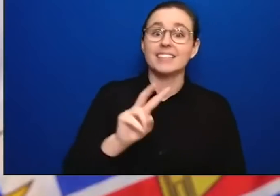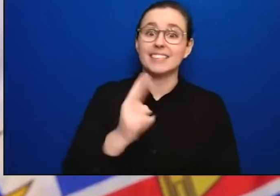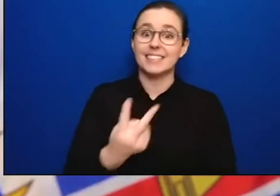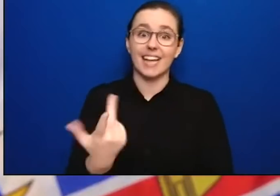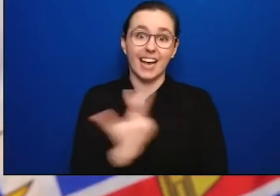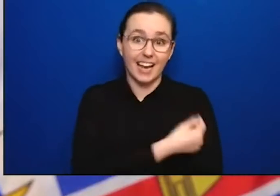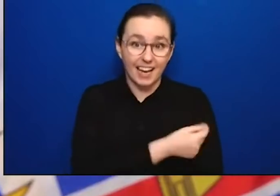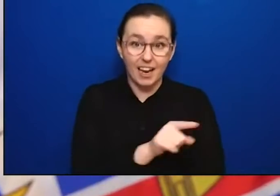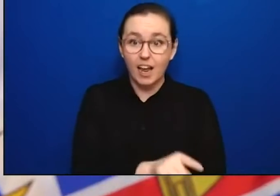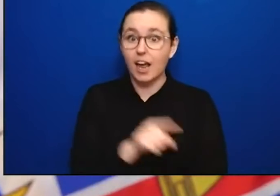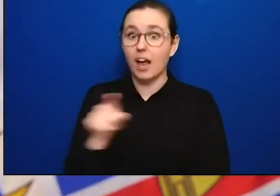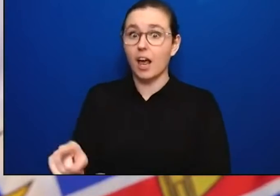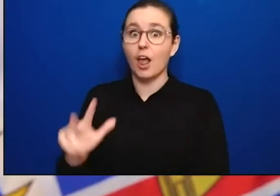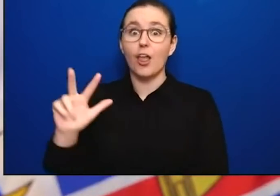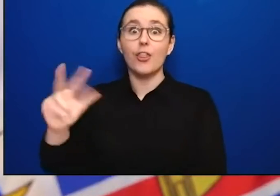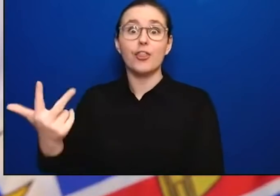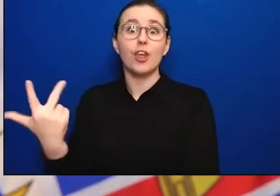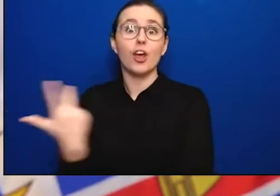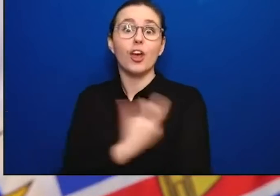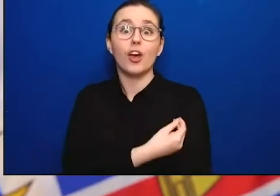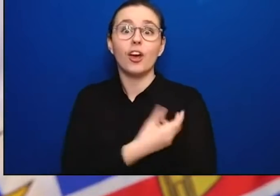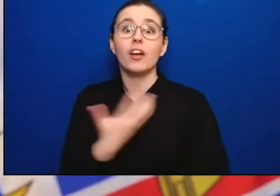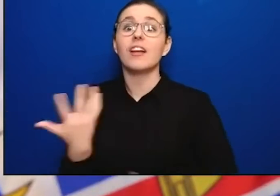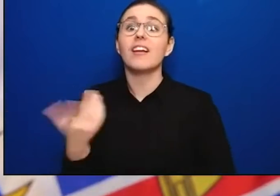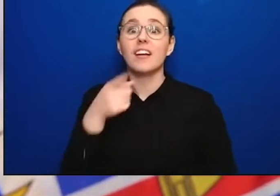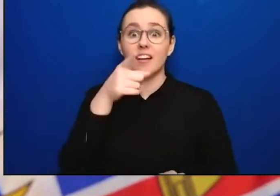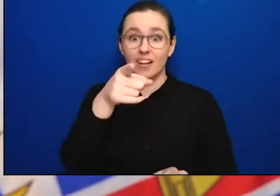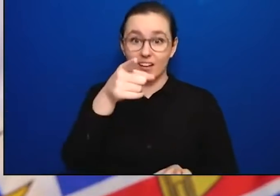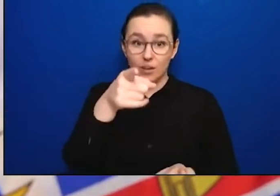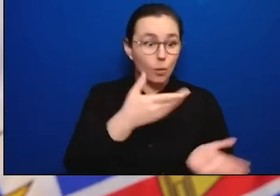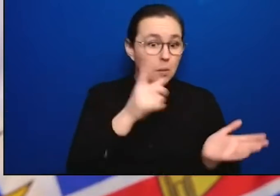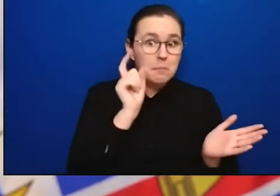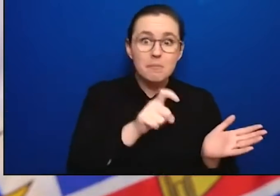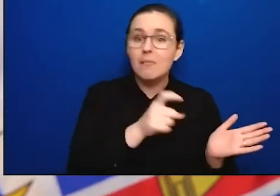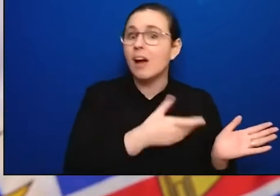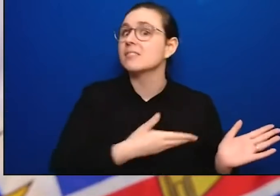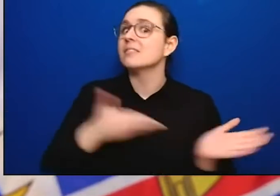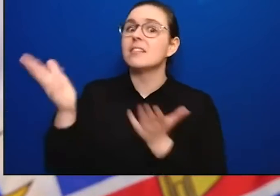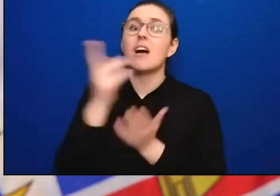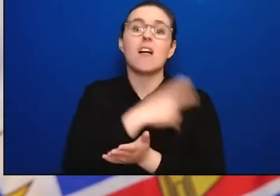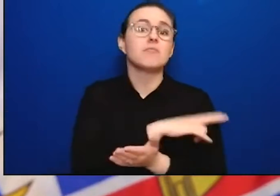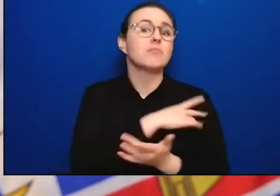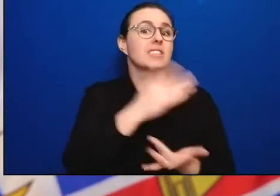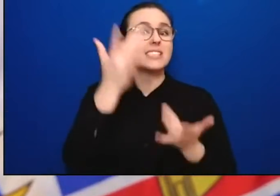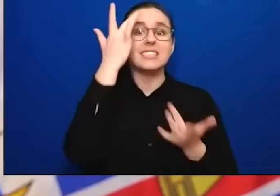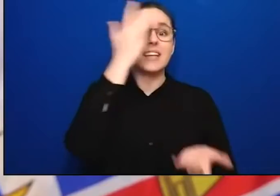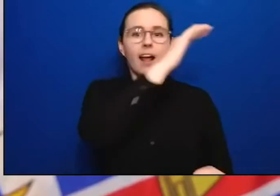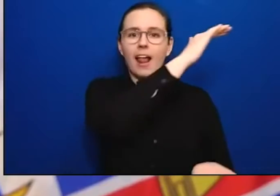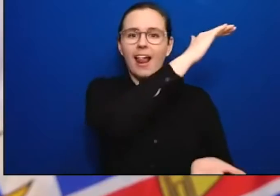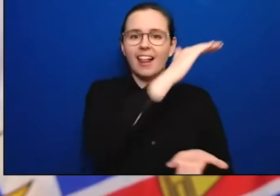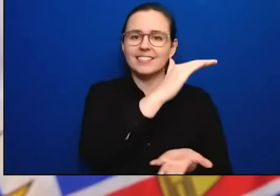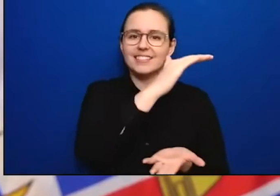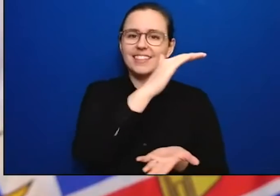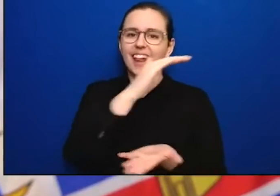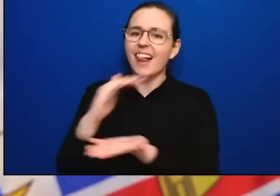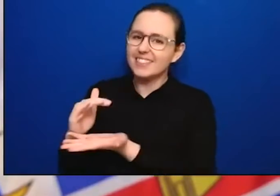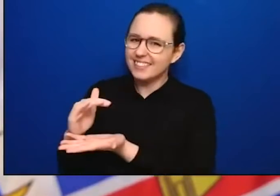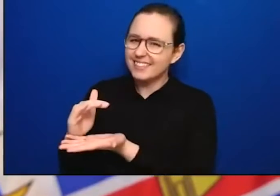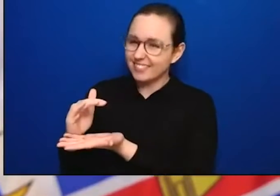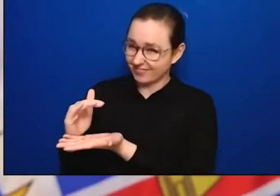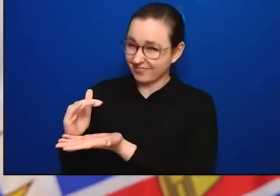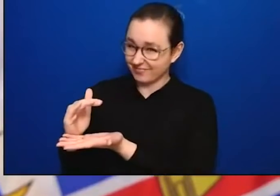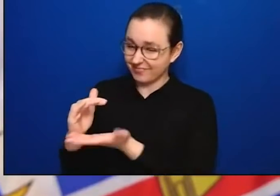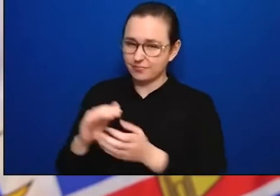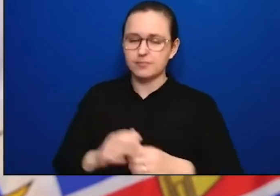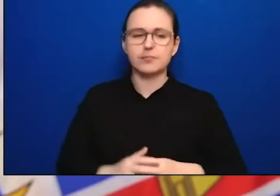of hospitalization goes down dramatically. Yes, we know that people who have been fully vaccinated have been infected with